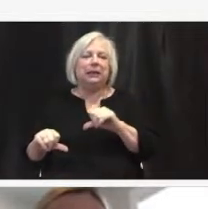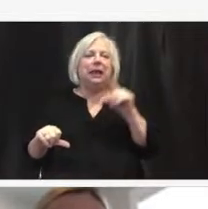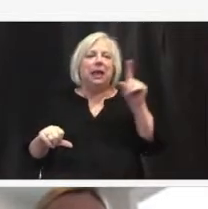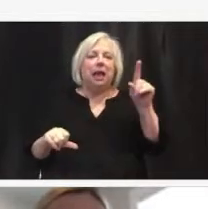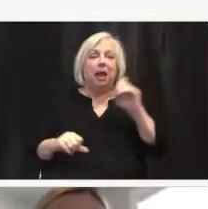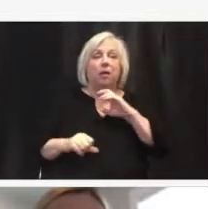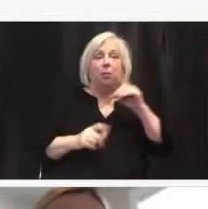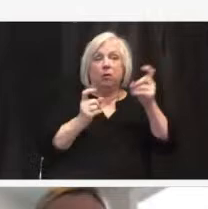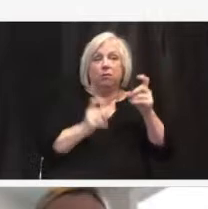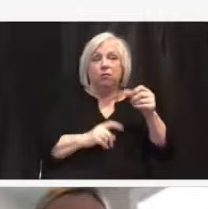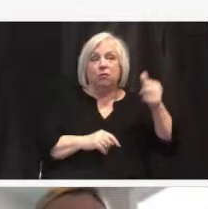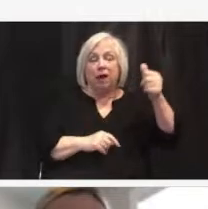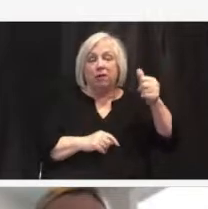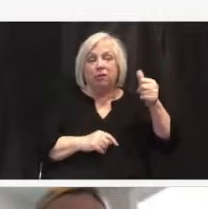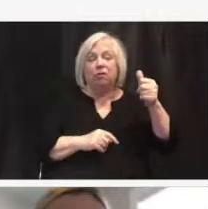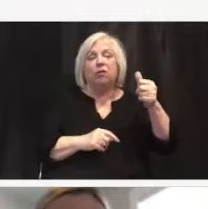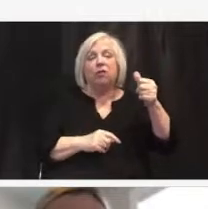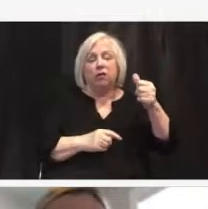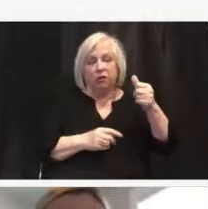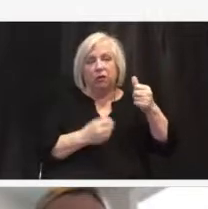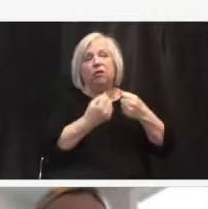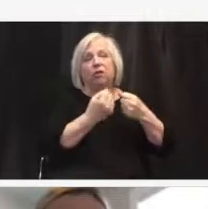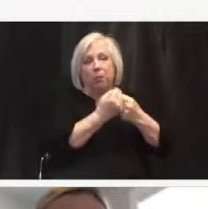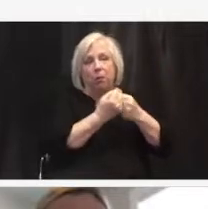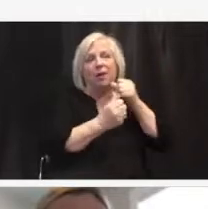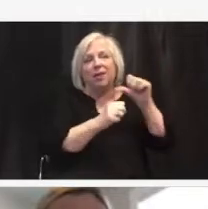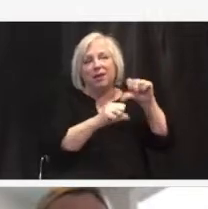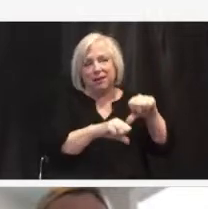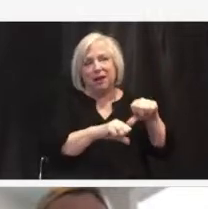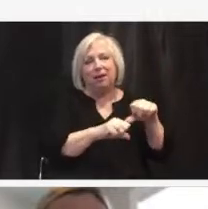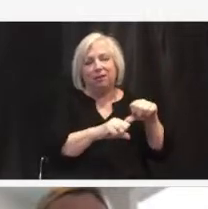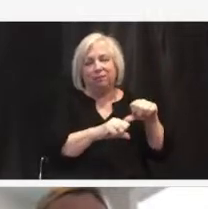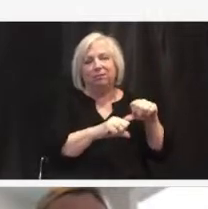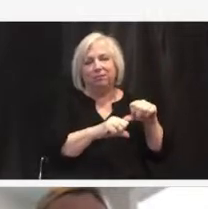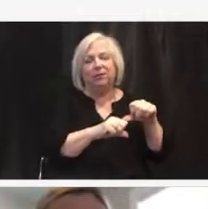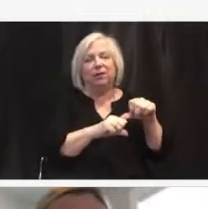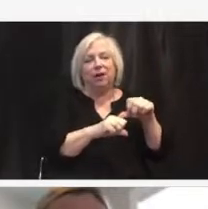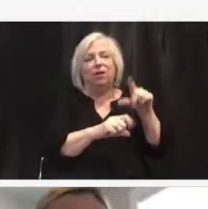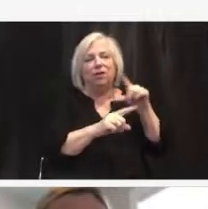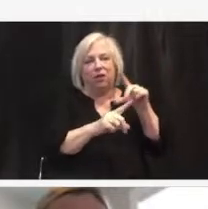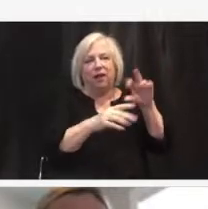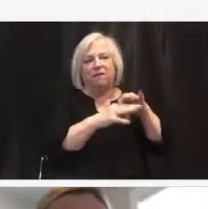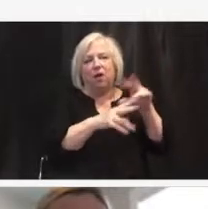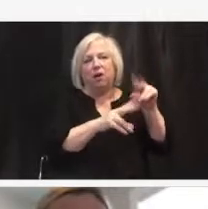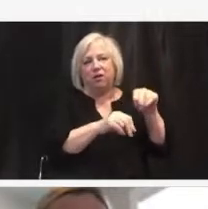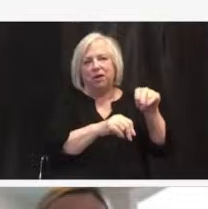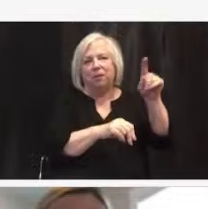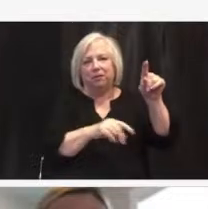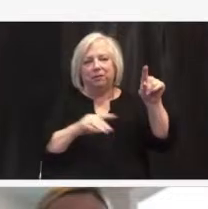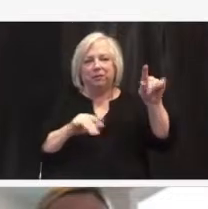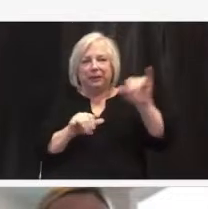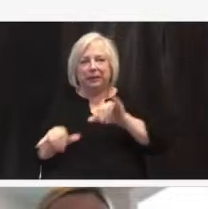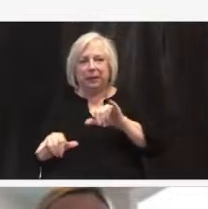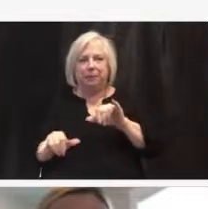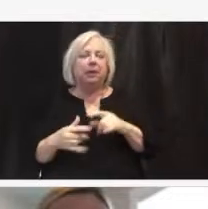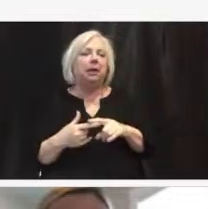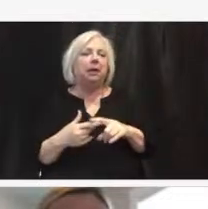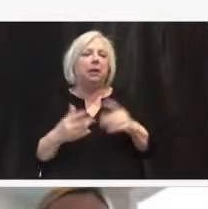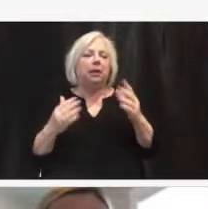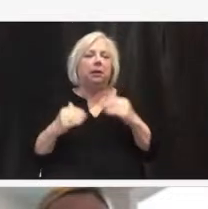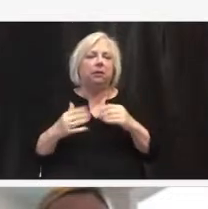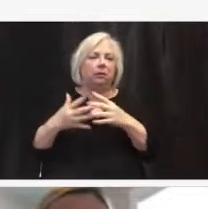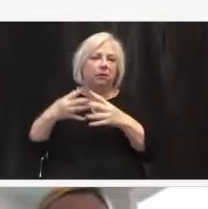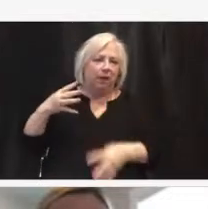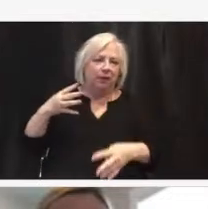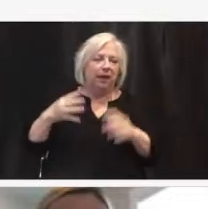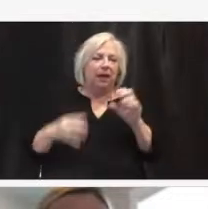Board of Directors upheld that denial on appeal, so they voted no on that. The rest of